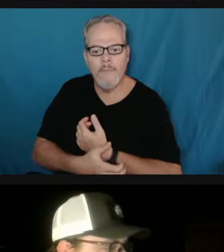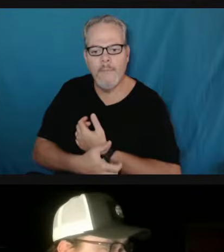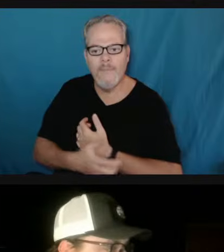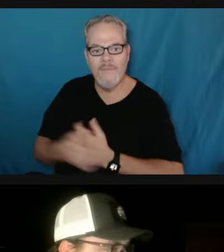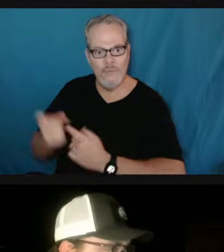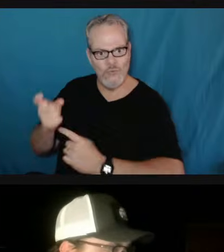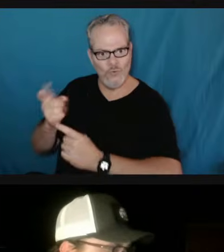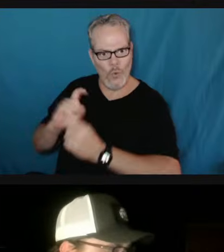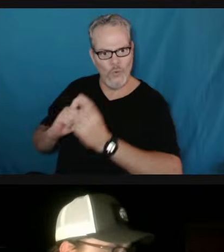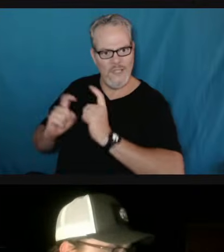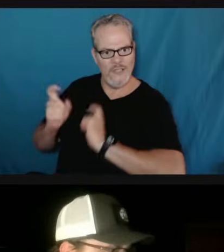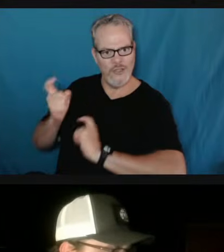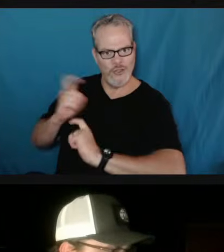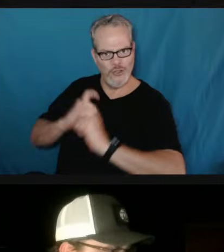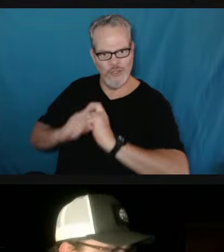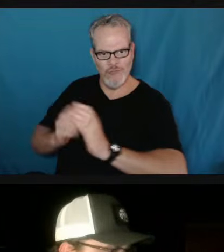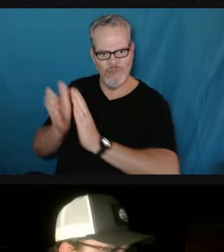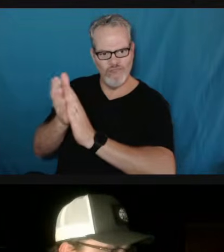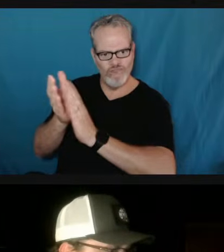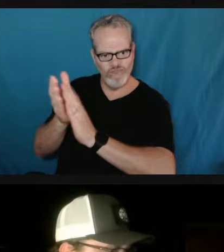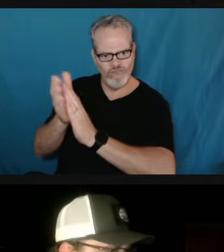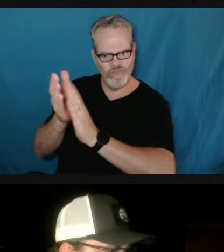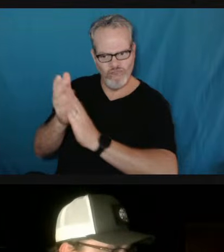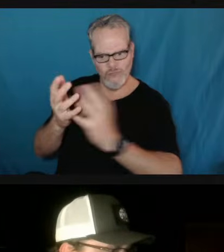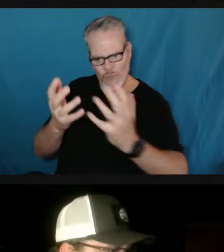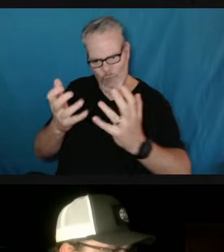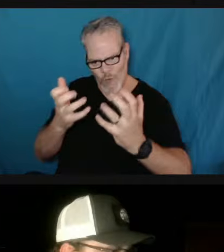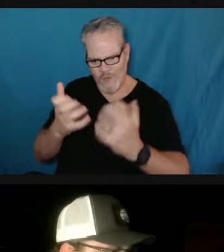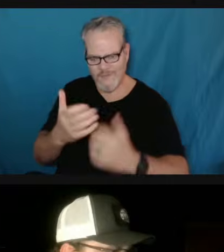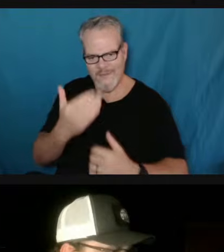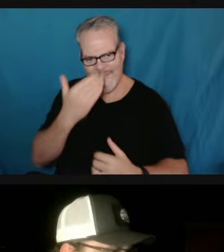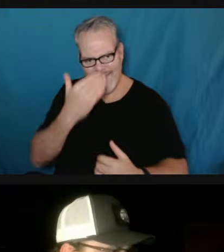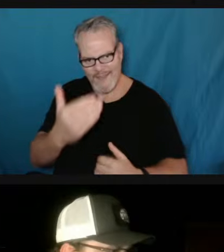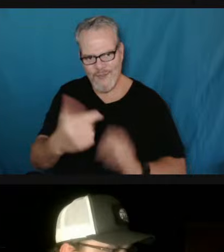donations wanted to shout out. Go ahead and hit the mid-roll.